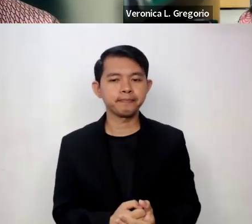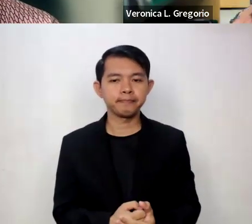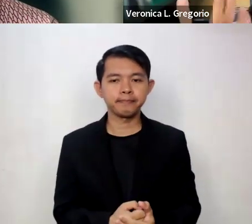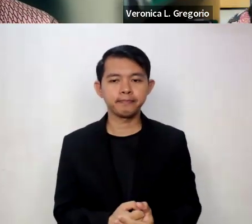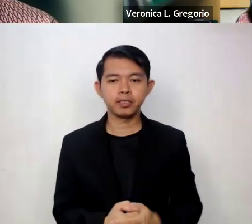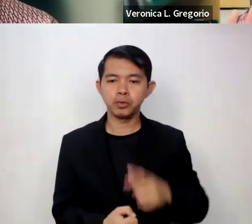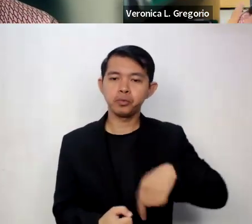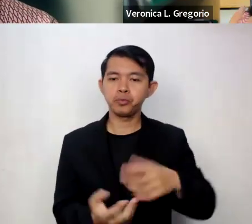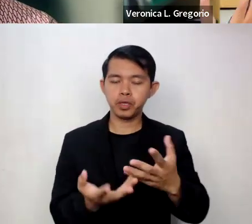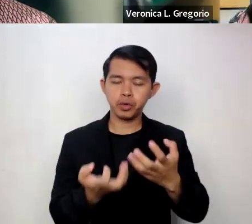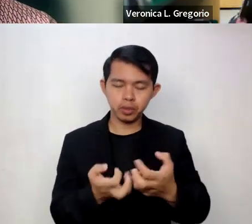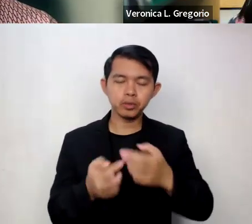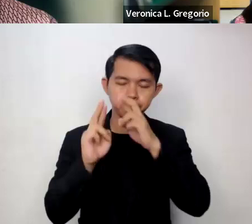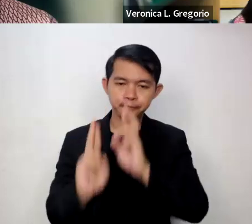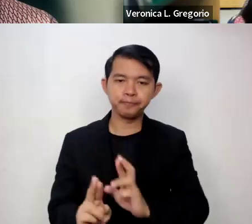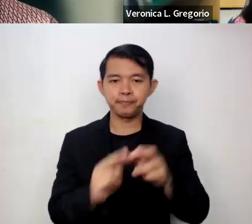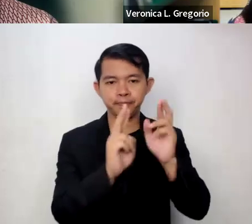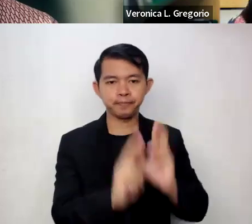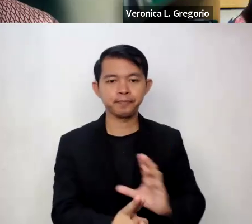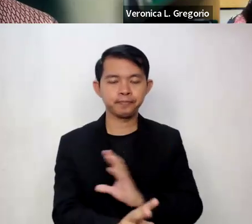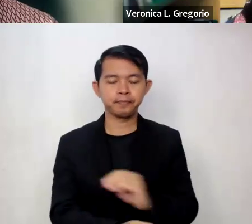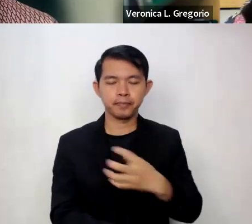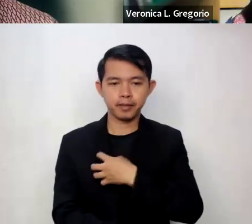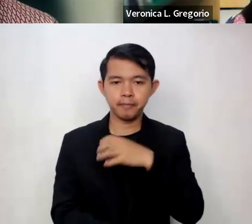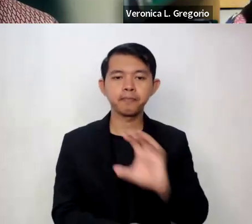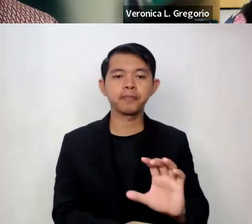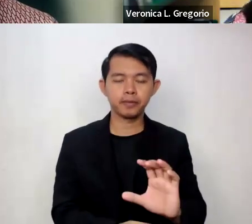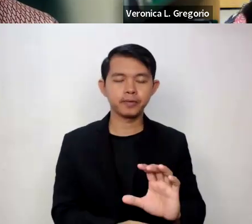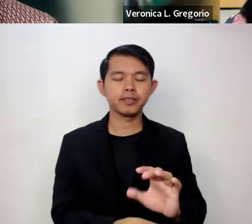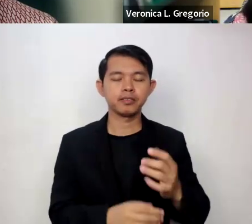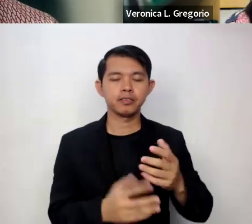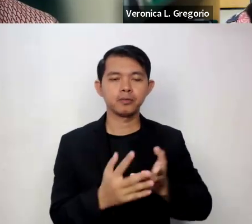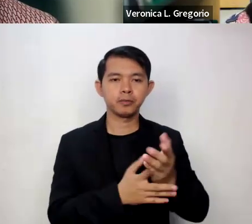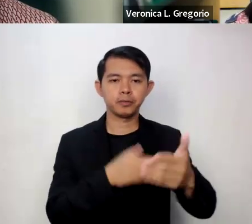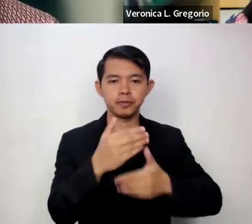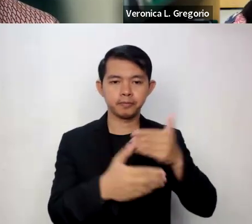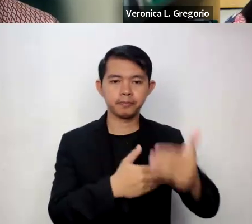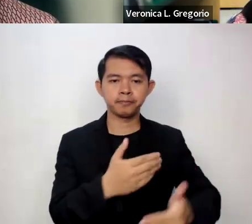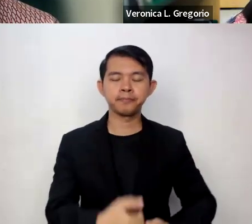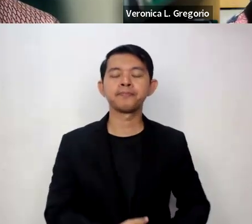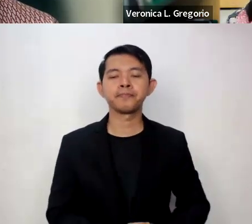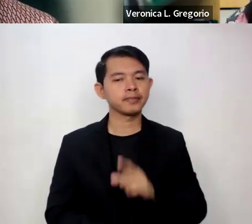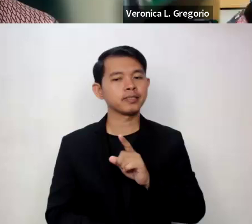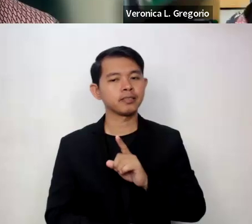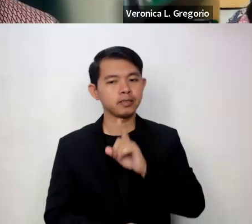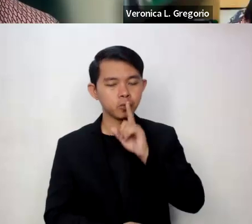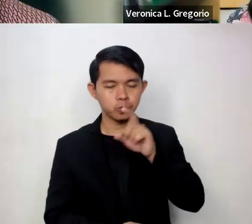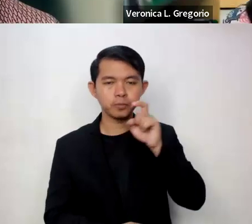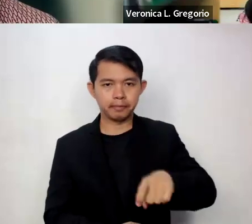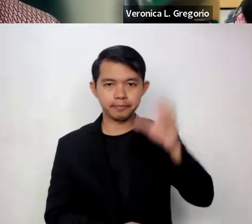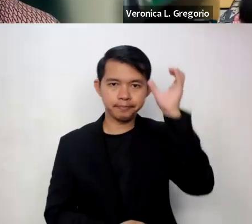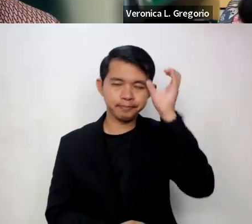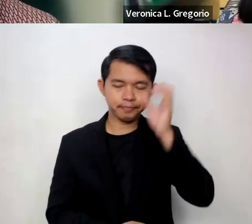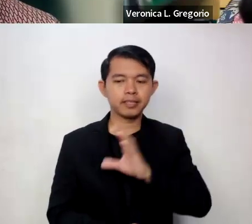be respectful and empowering in the process. And yeah, that's a consideration that's very